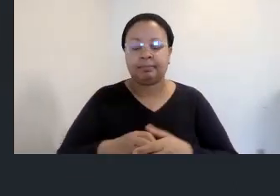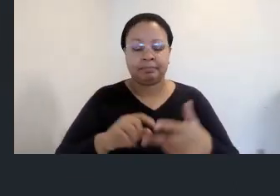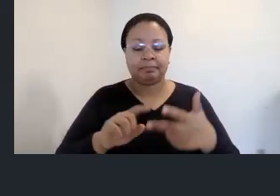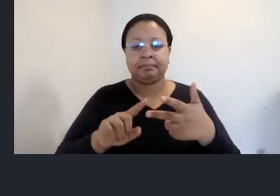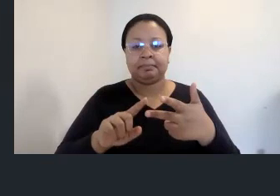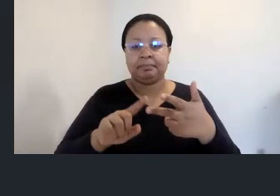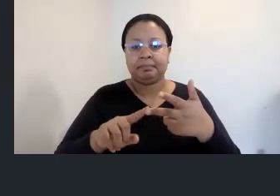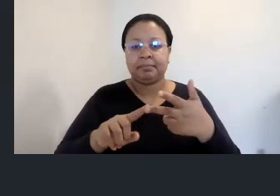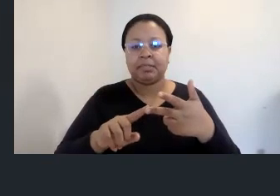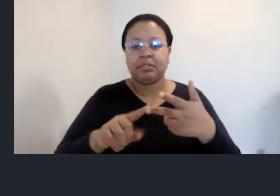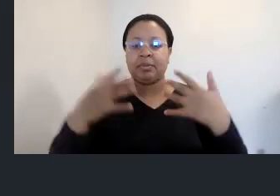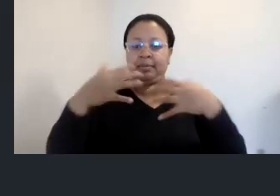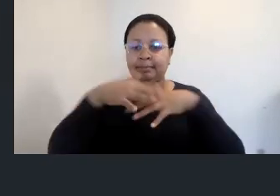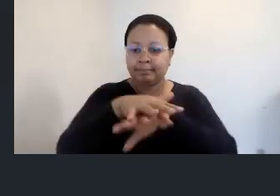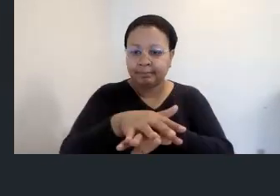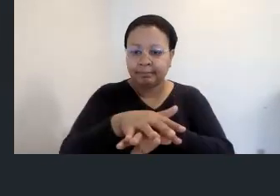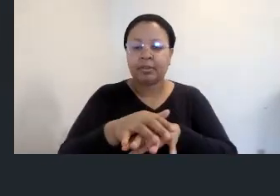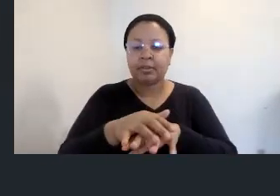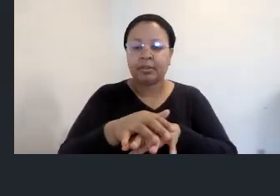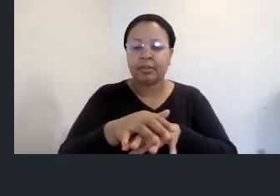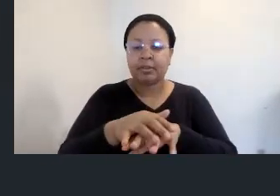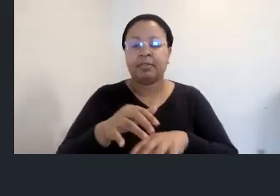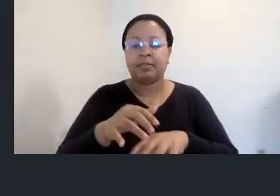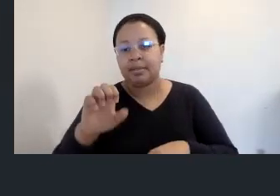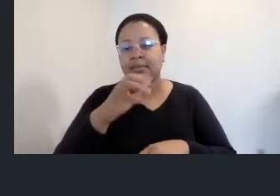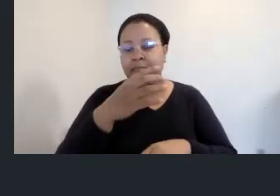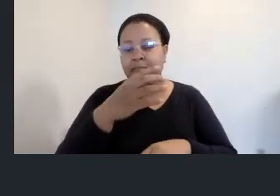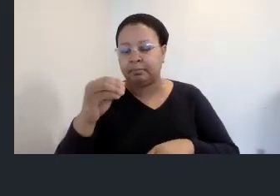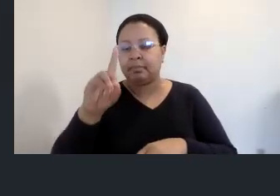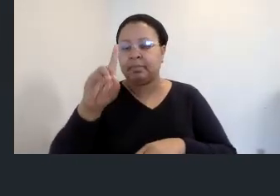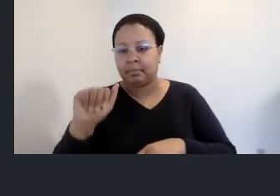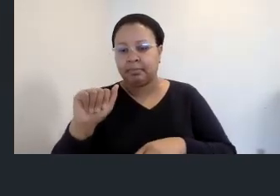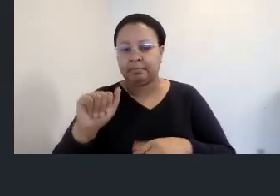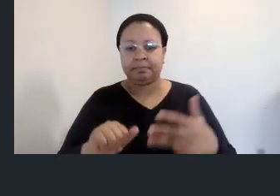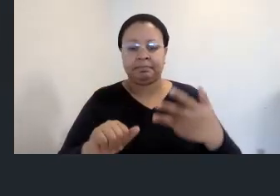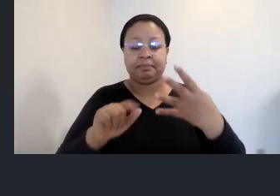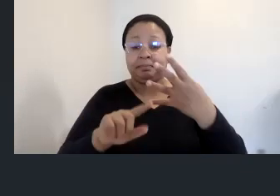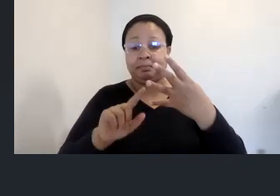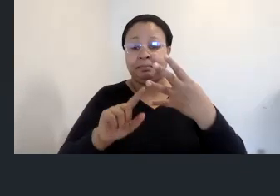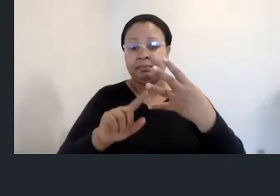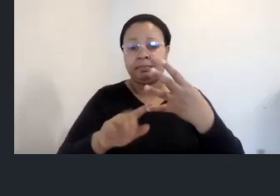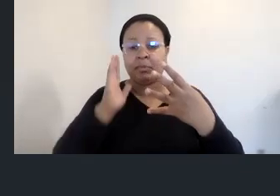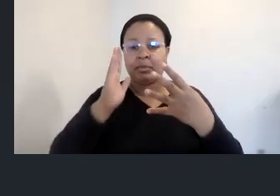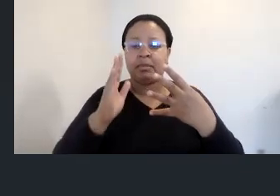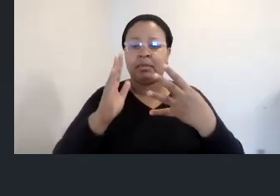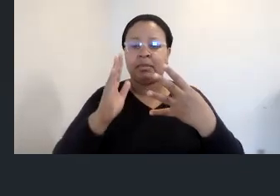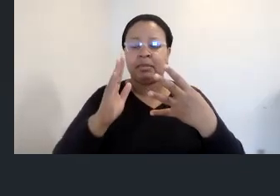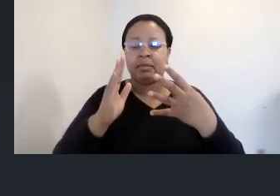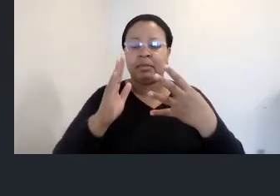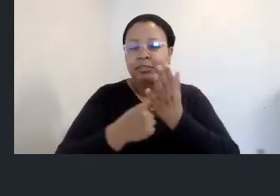and disability. Fourth, we're going to discuss strategies to improve accessibility.